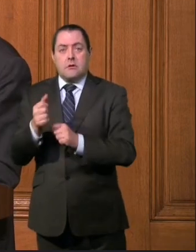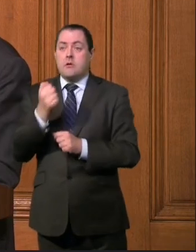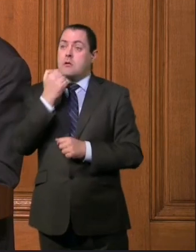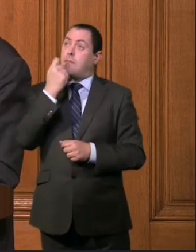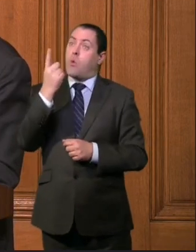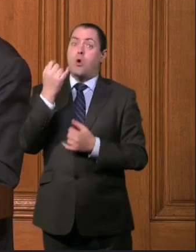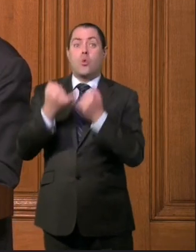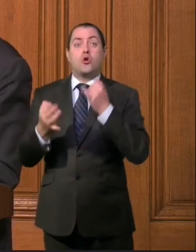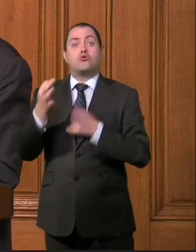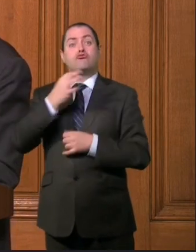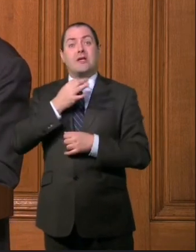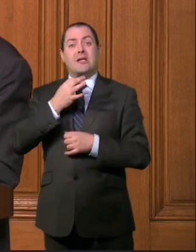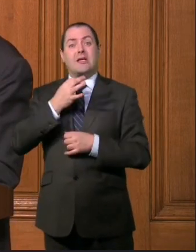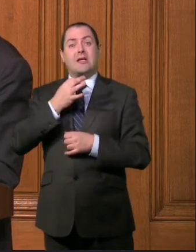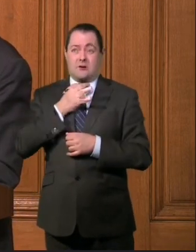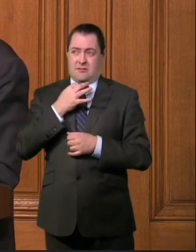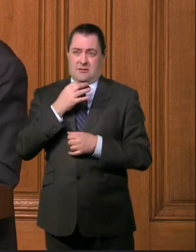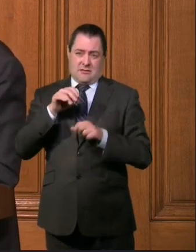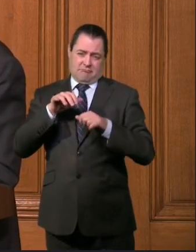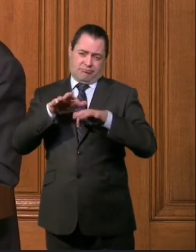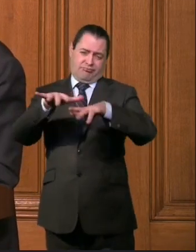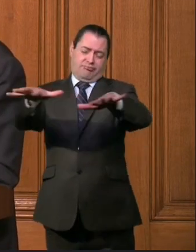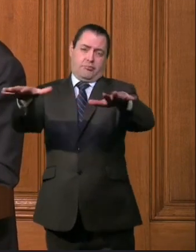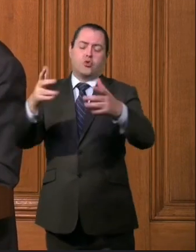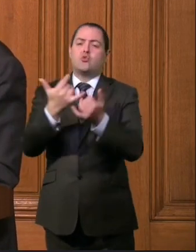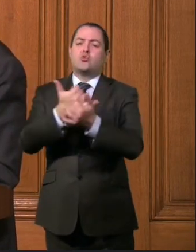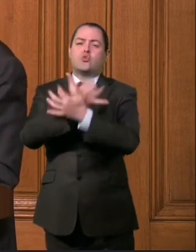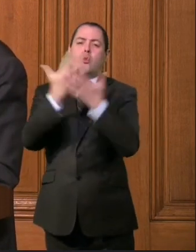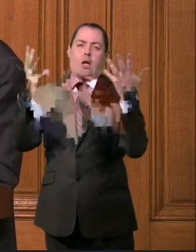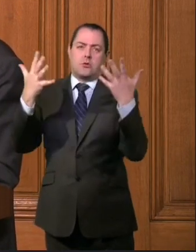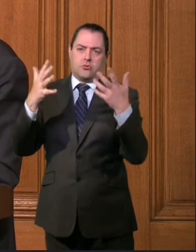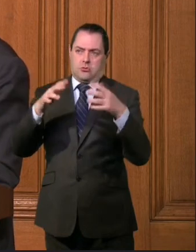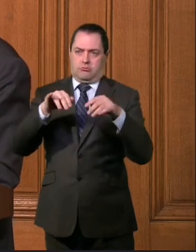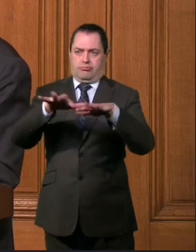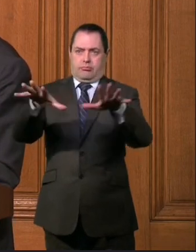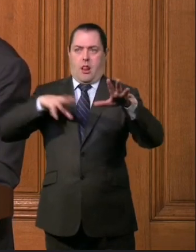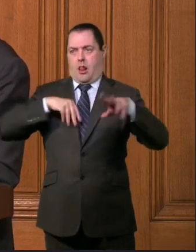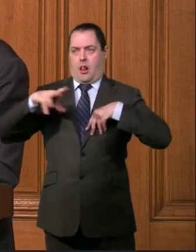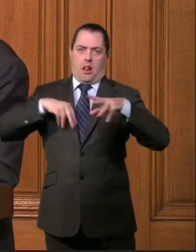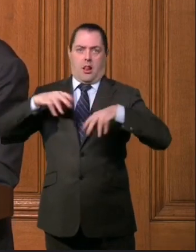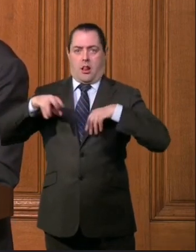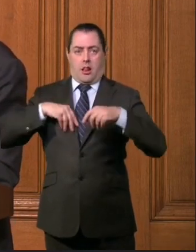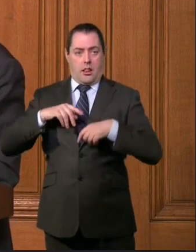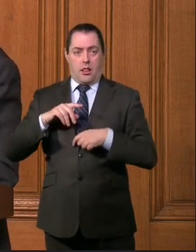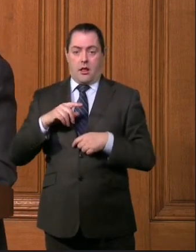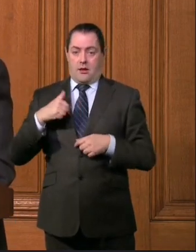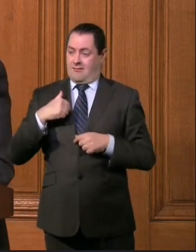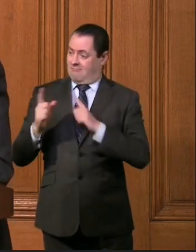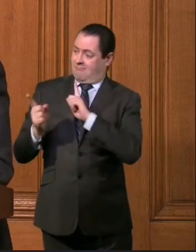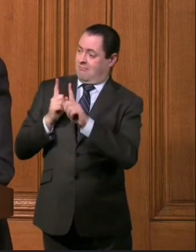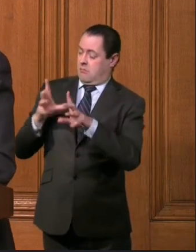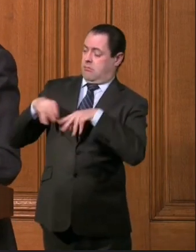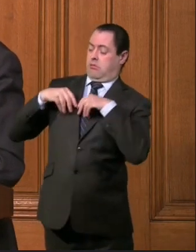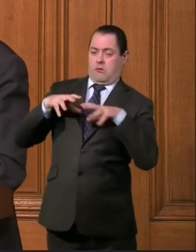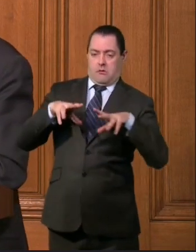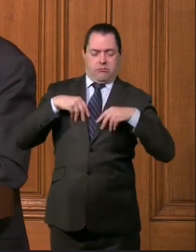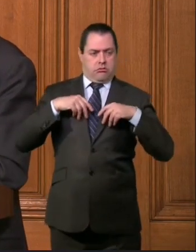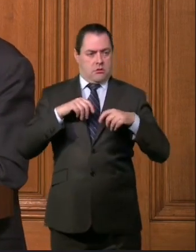is replicating and transmitting between people, the more the chance that it will get a